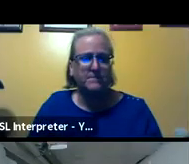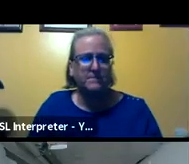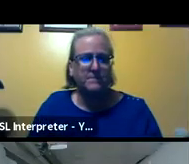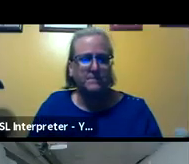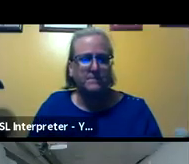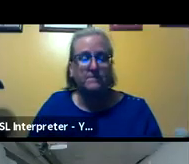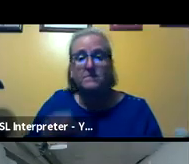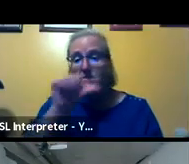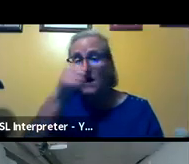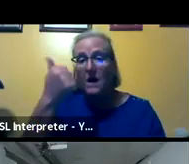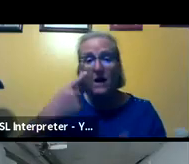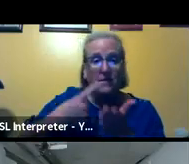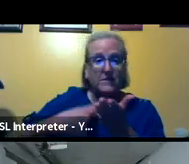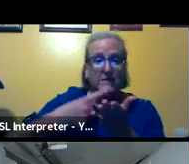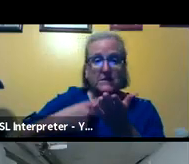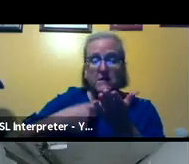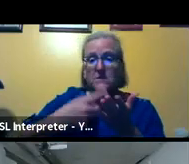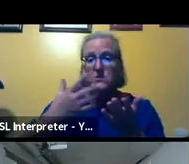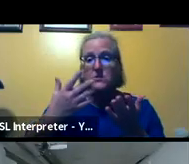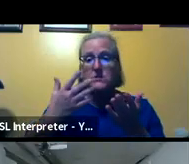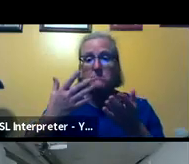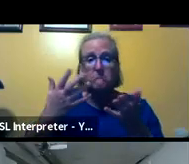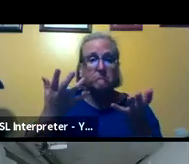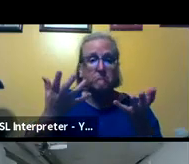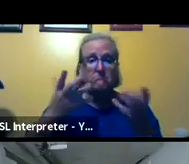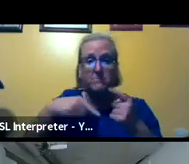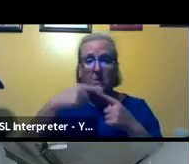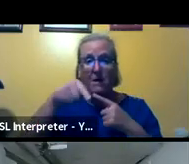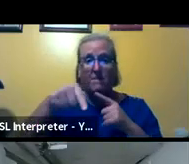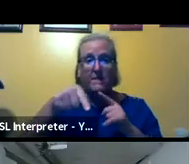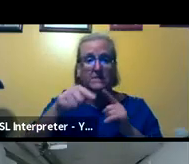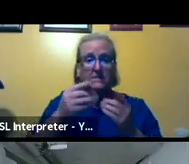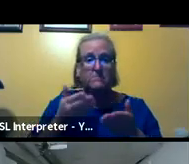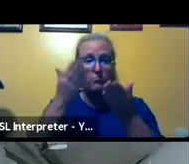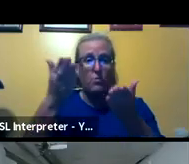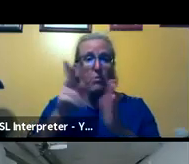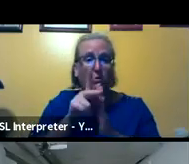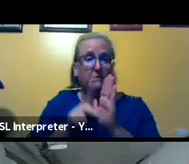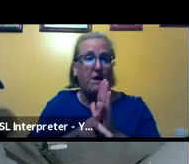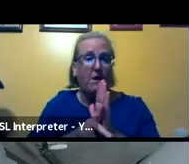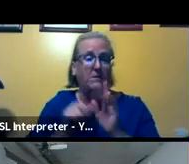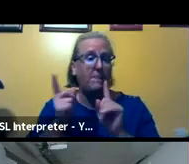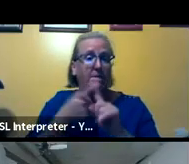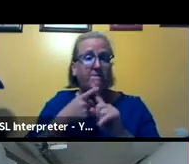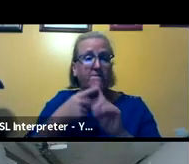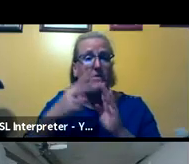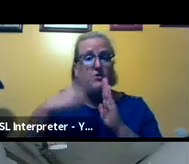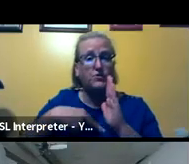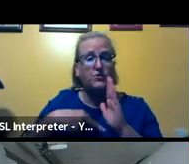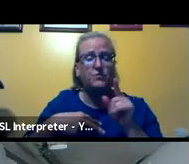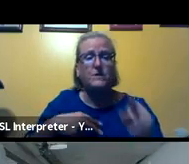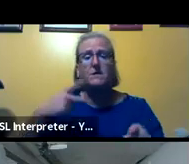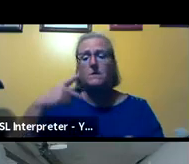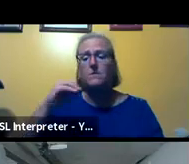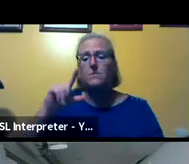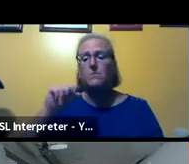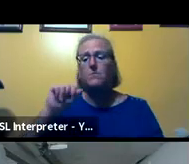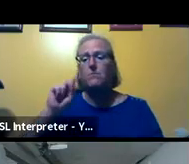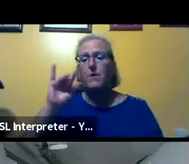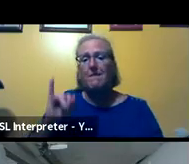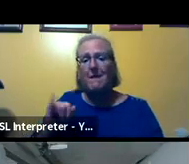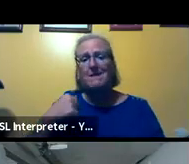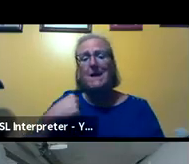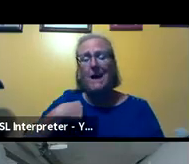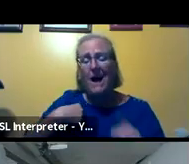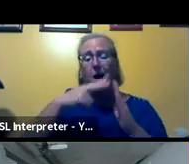Any other discussion or questions regarding this proposed policy on first read? This is Fred Pulaski. I mean, I read through it